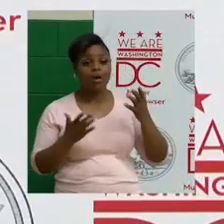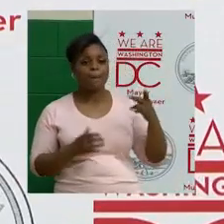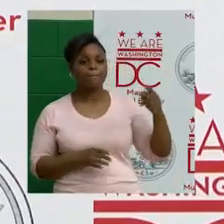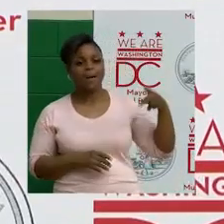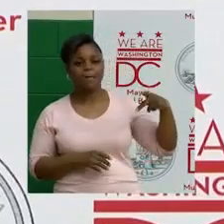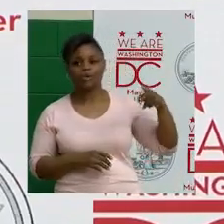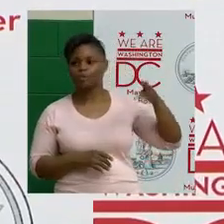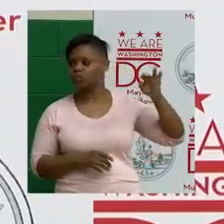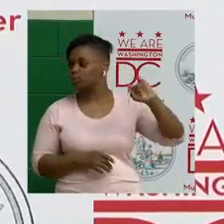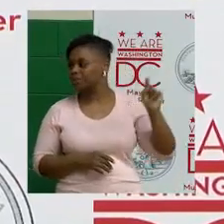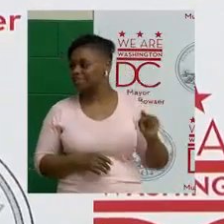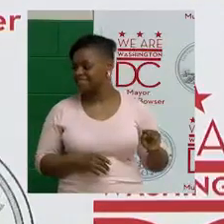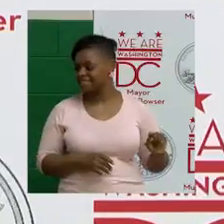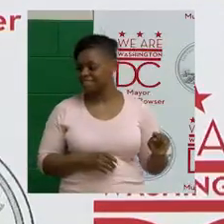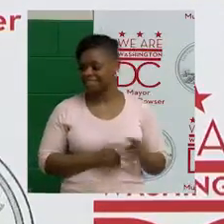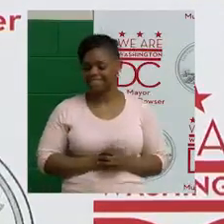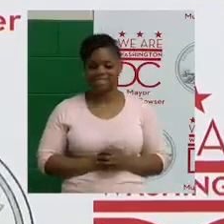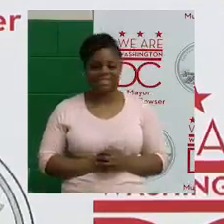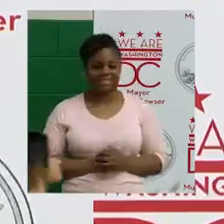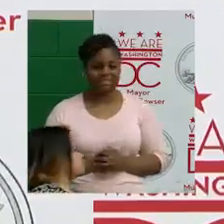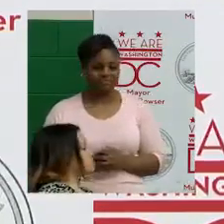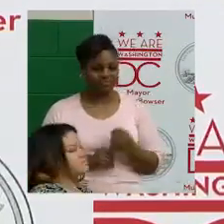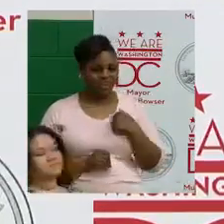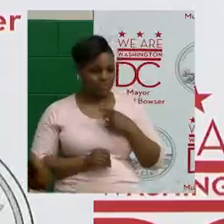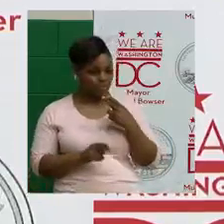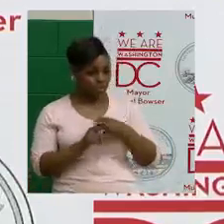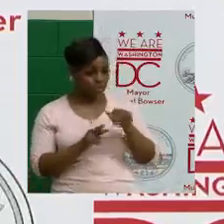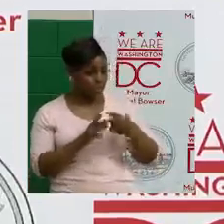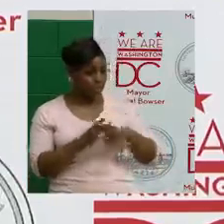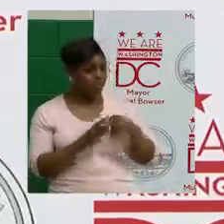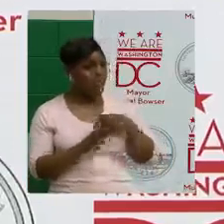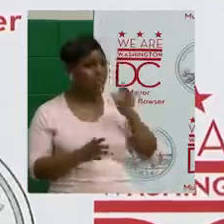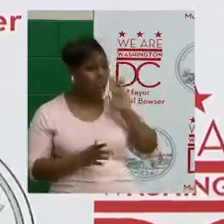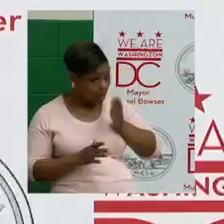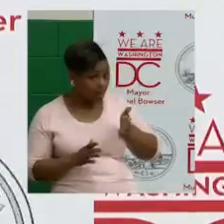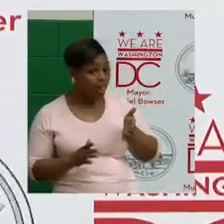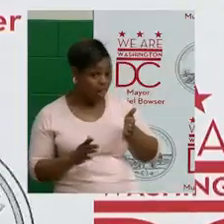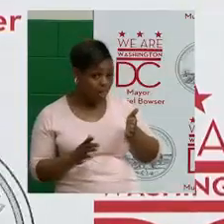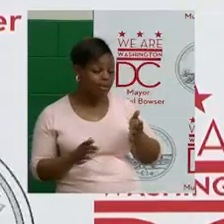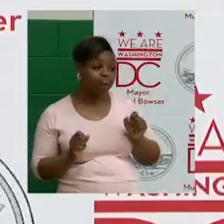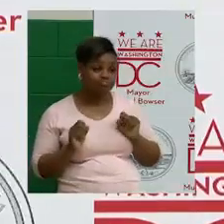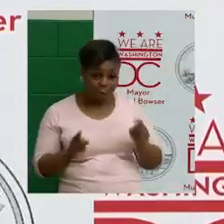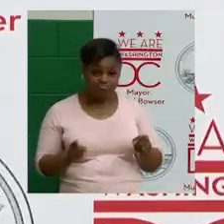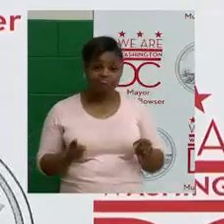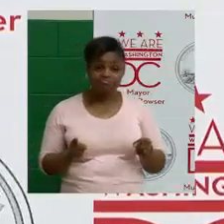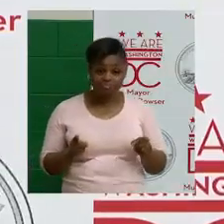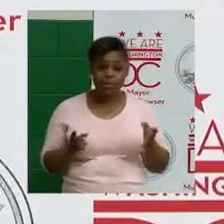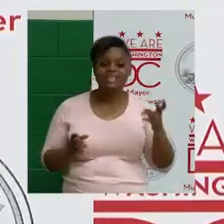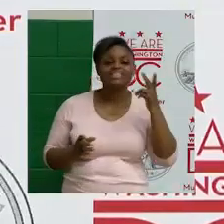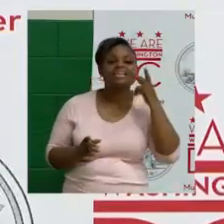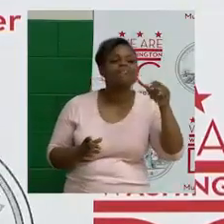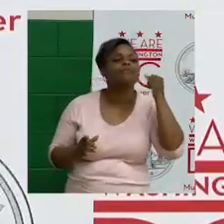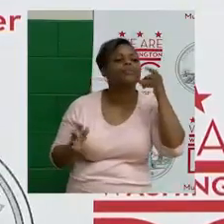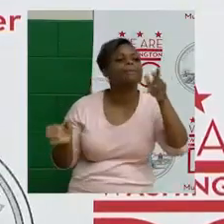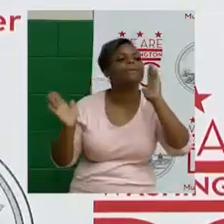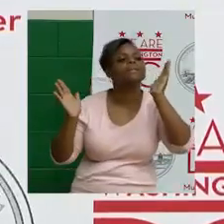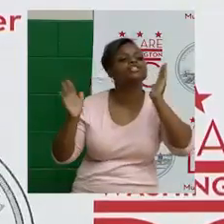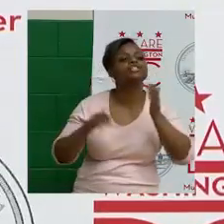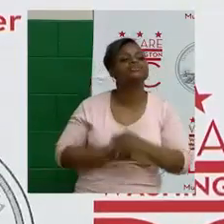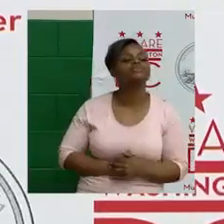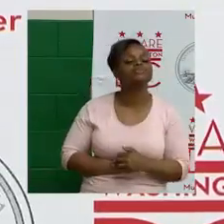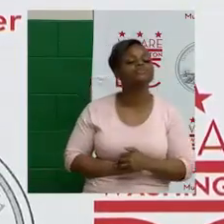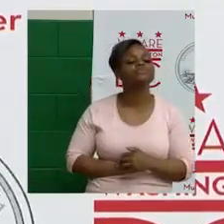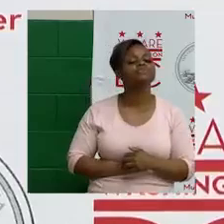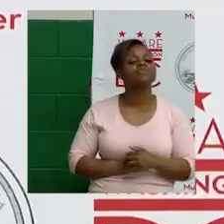I flagged for y'all at the beginning that we would do a pop quiz after to see if you all were paying attention. So if you would pull out